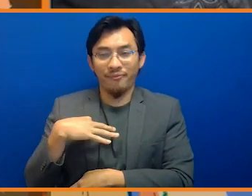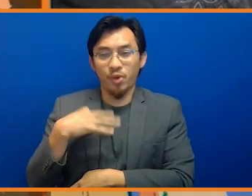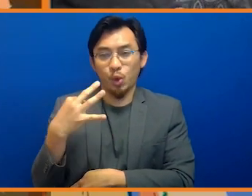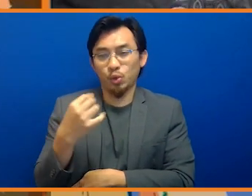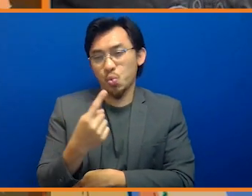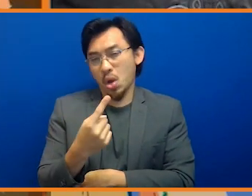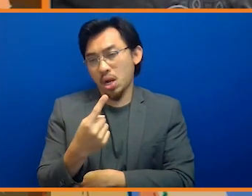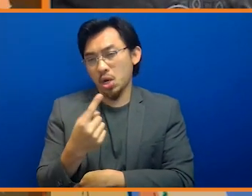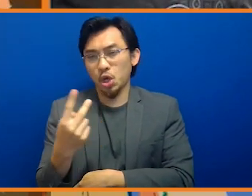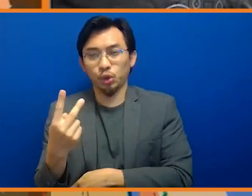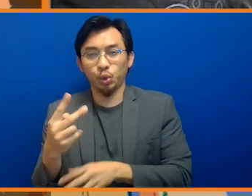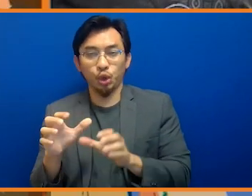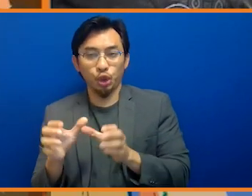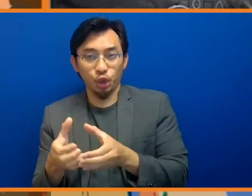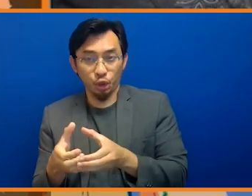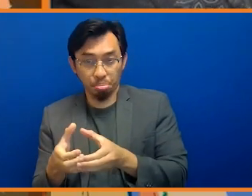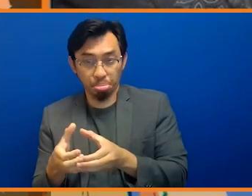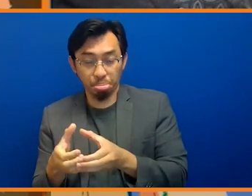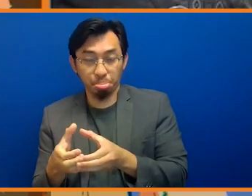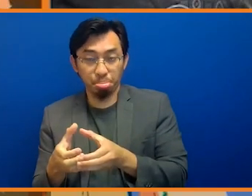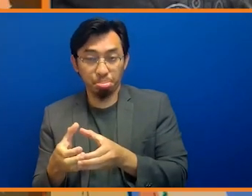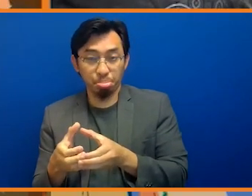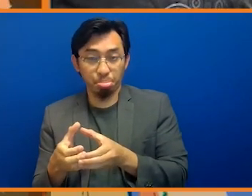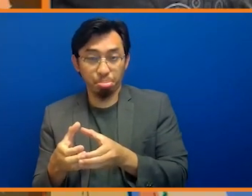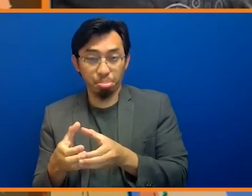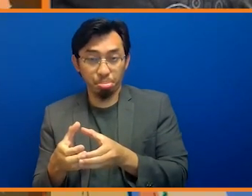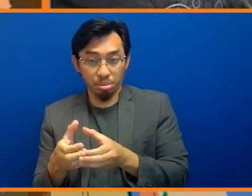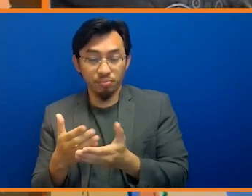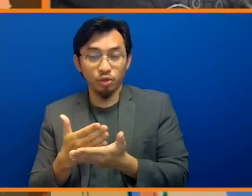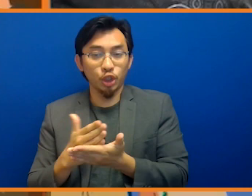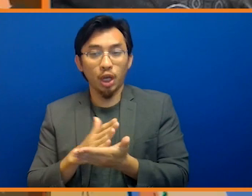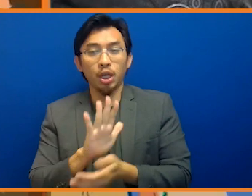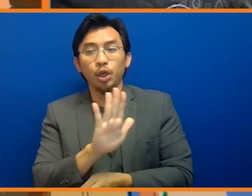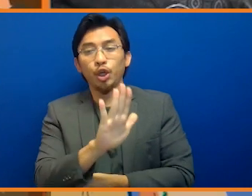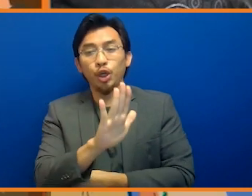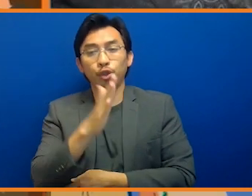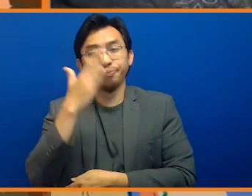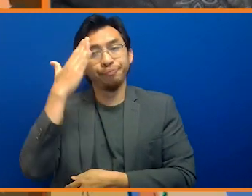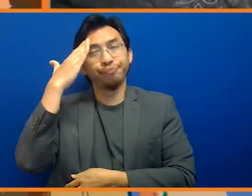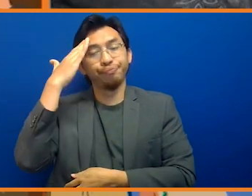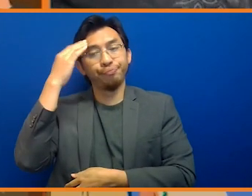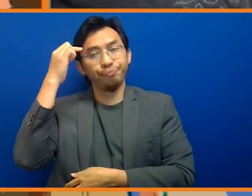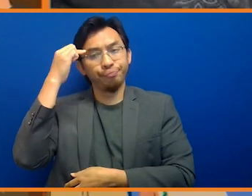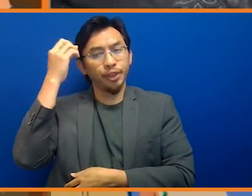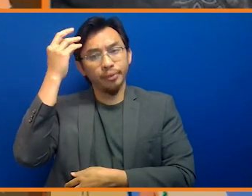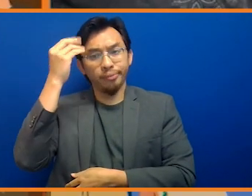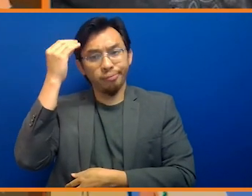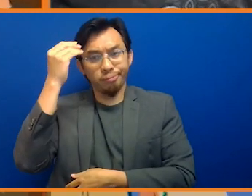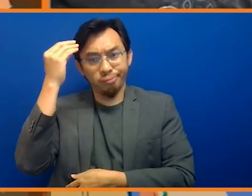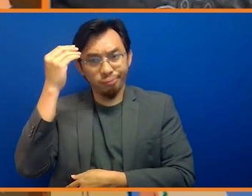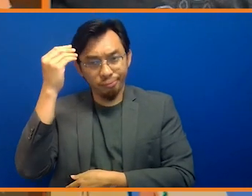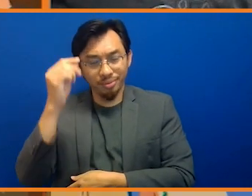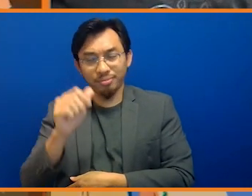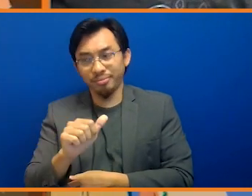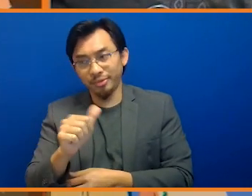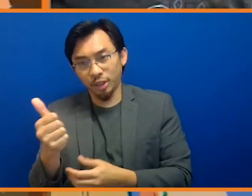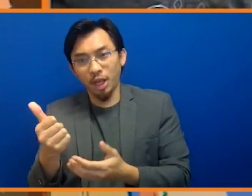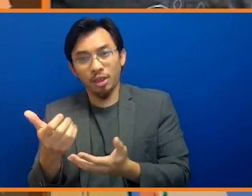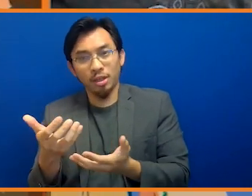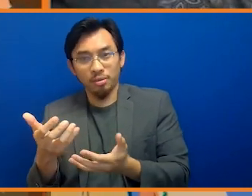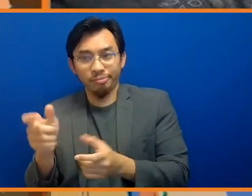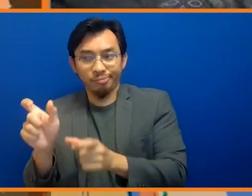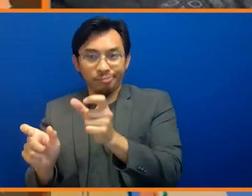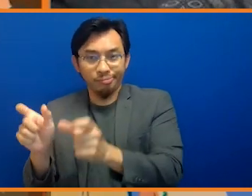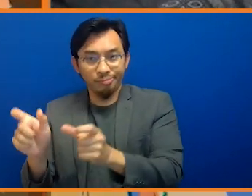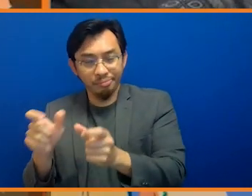I need volunteer one or two groups to share your thoughts to the other